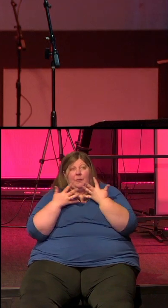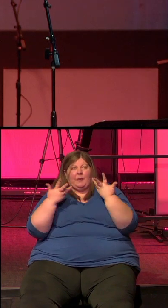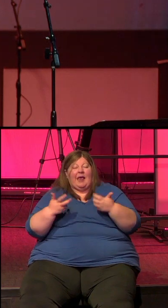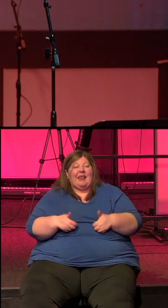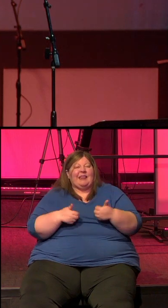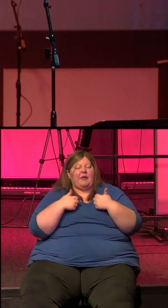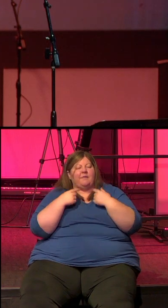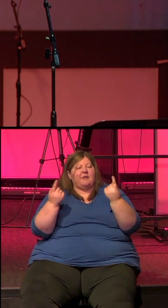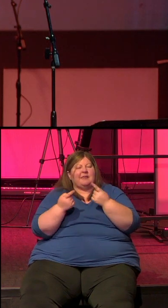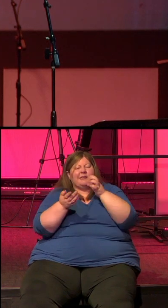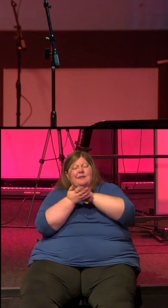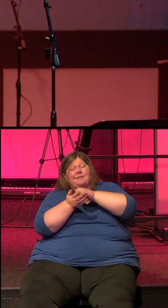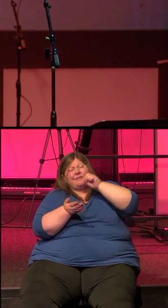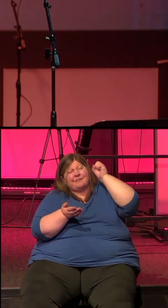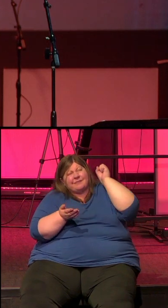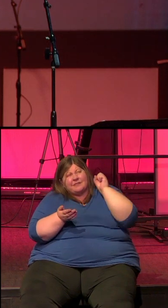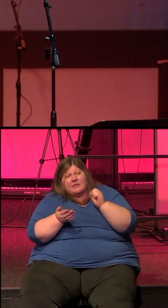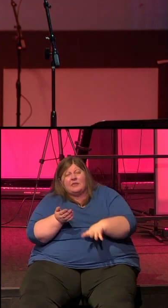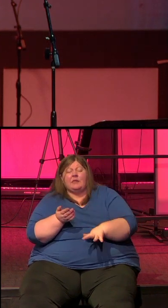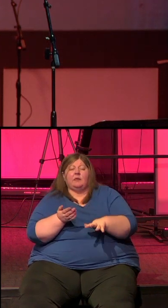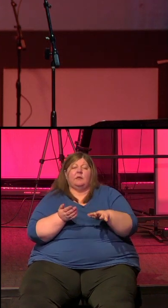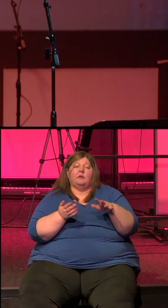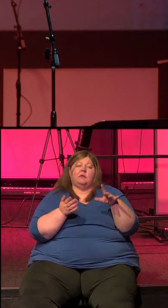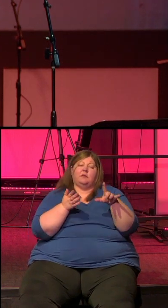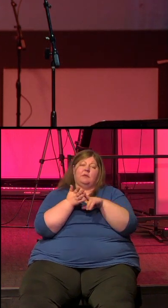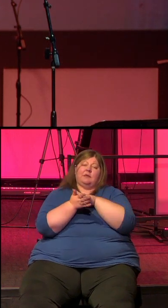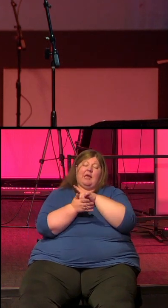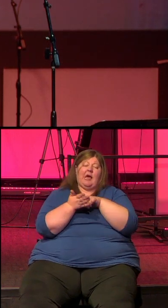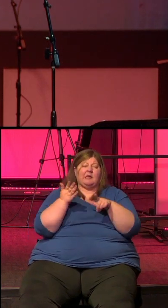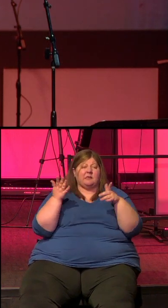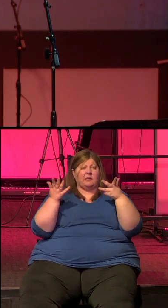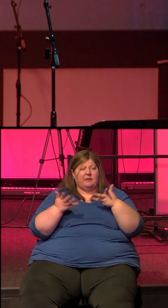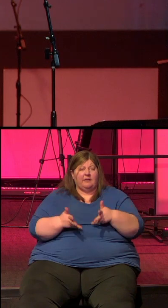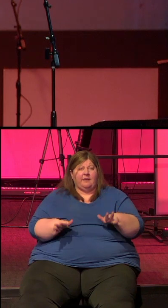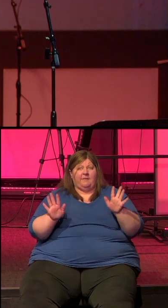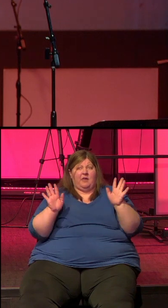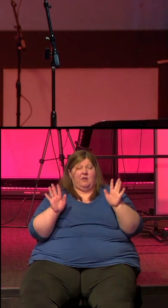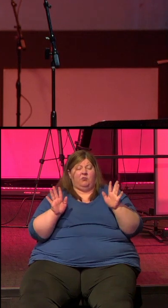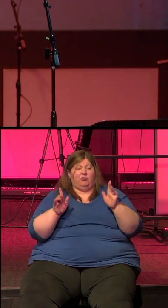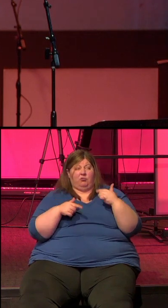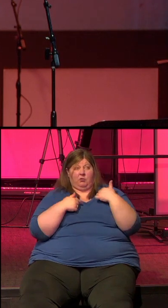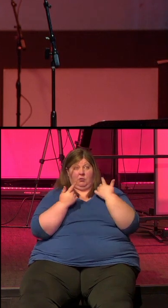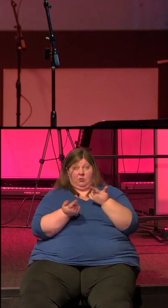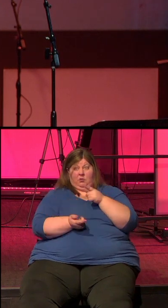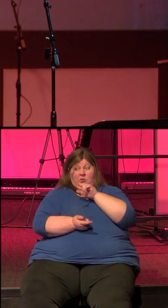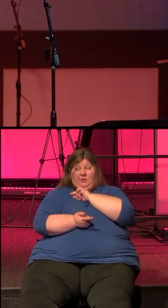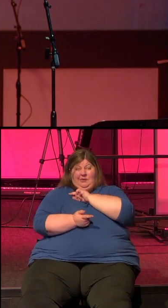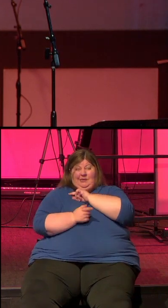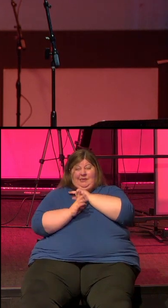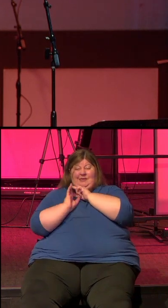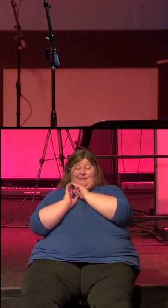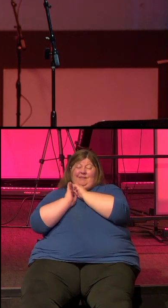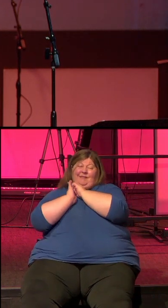of our legal indebtedness, which stood against us and condemned us. He has taken